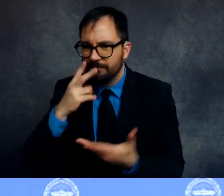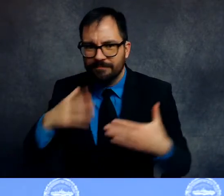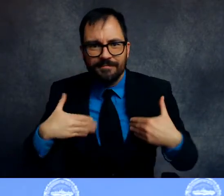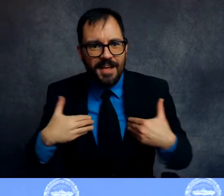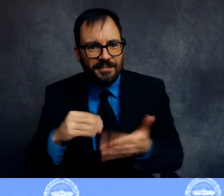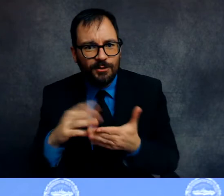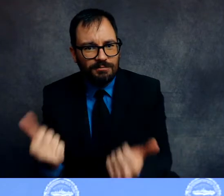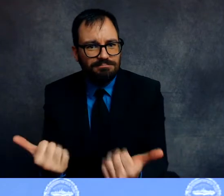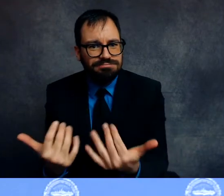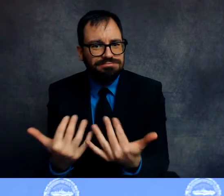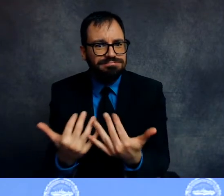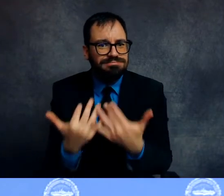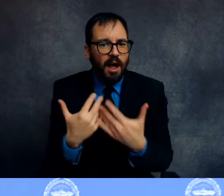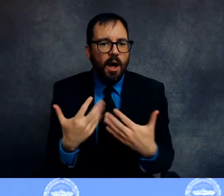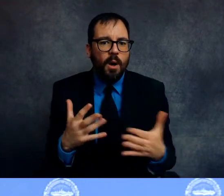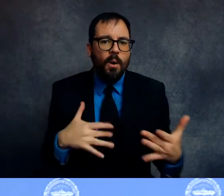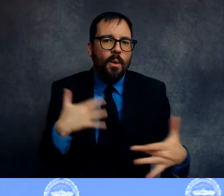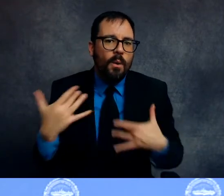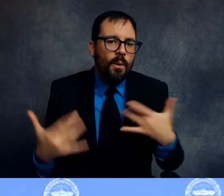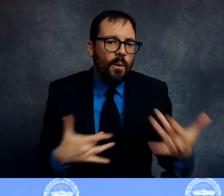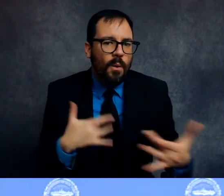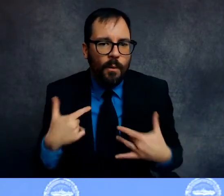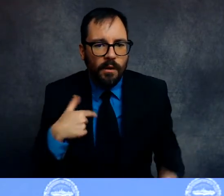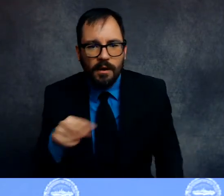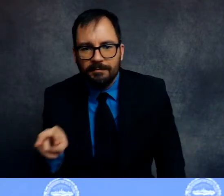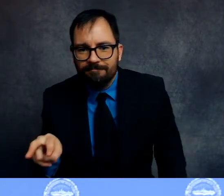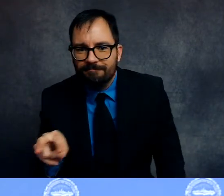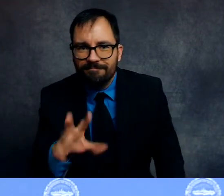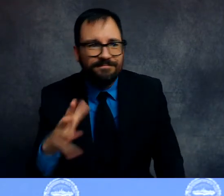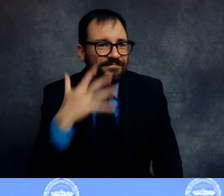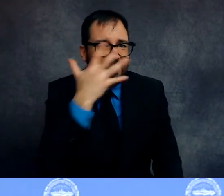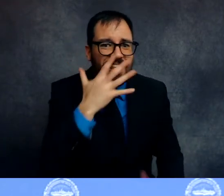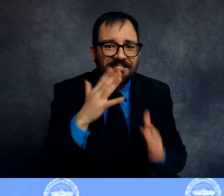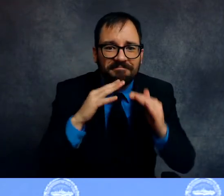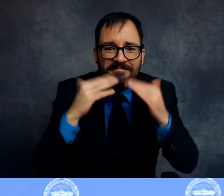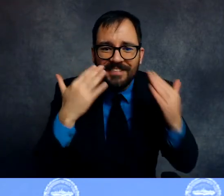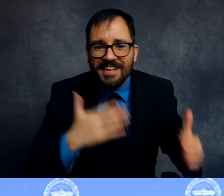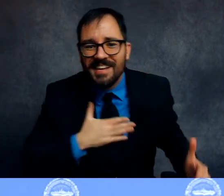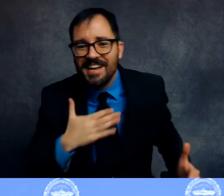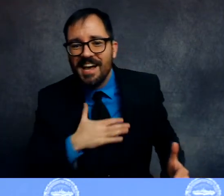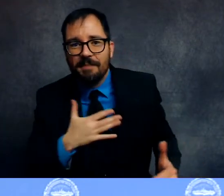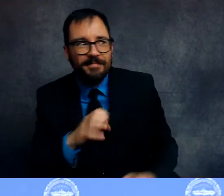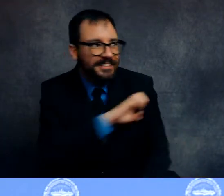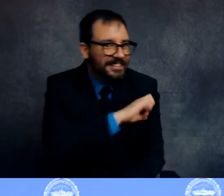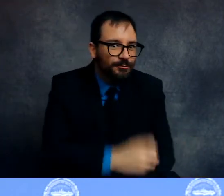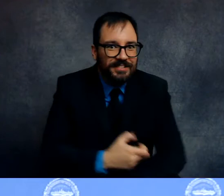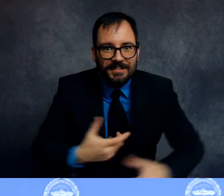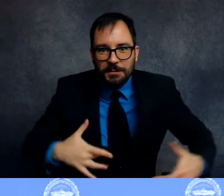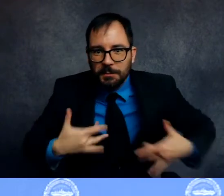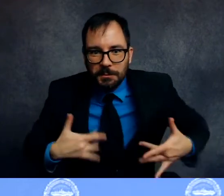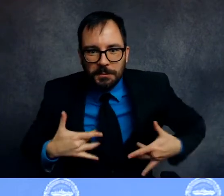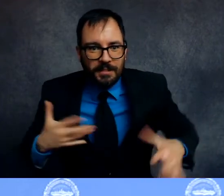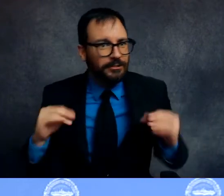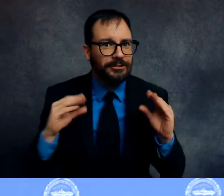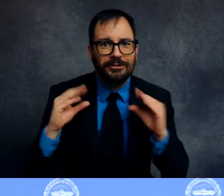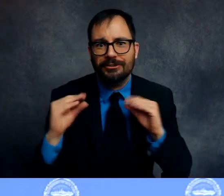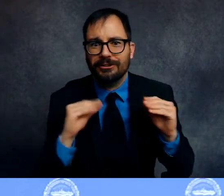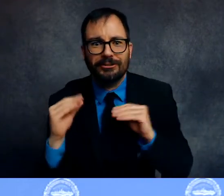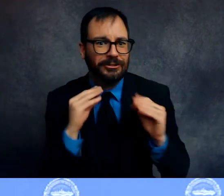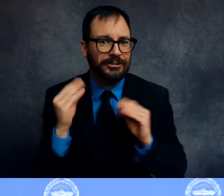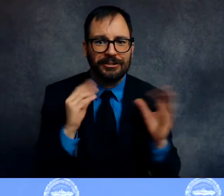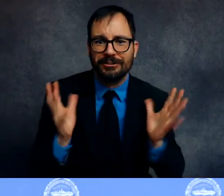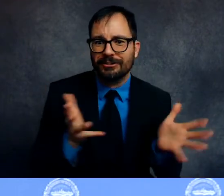King K to 8 school in Dorchester to welcome young students back into the building. It was exciting to see that,